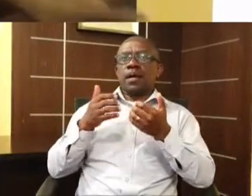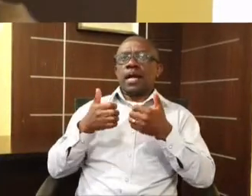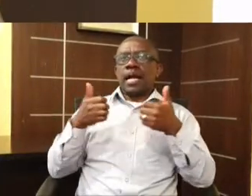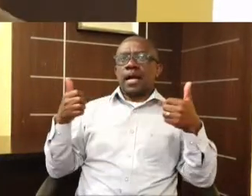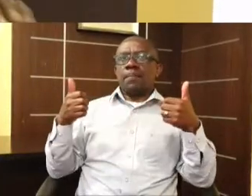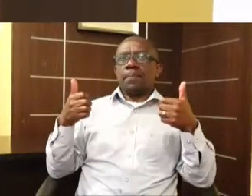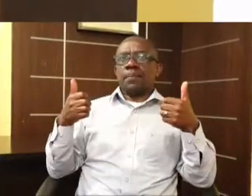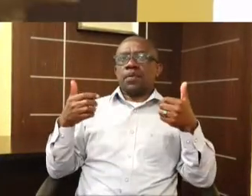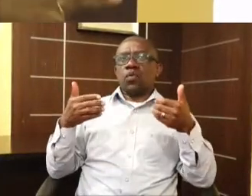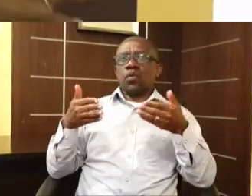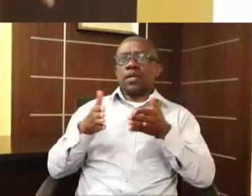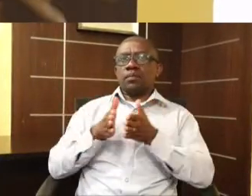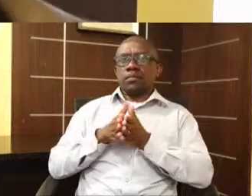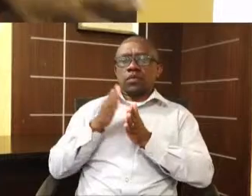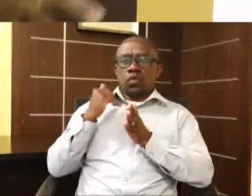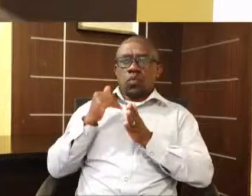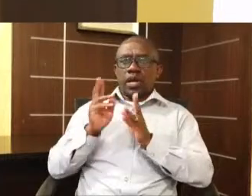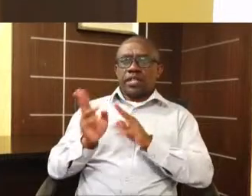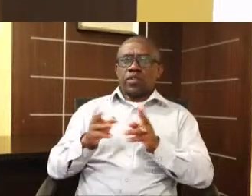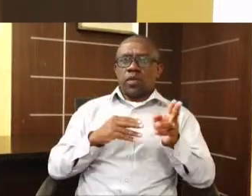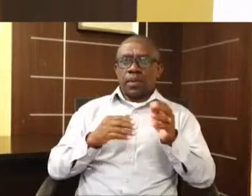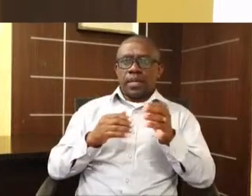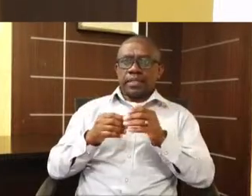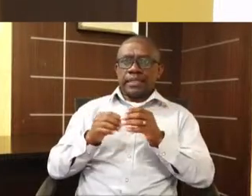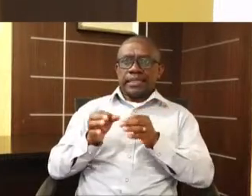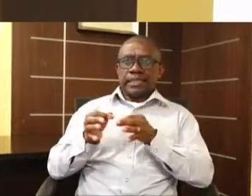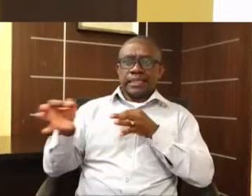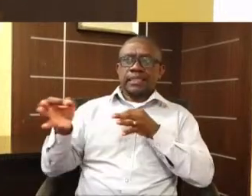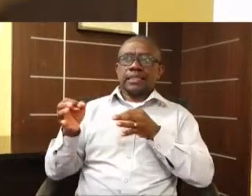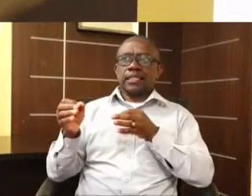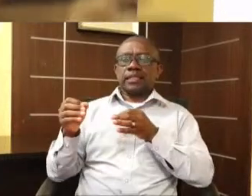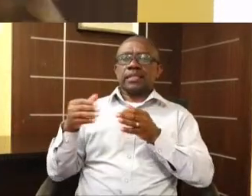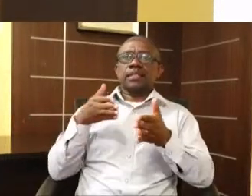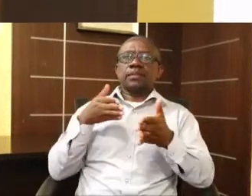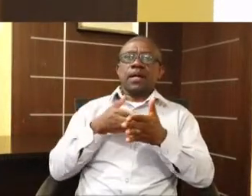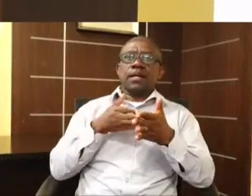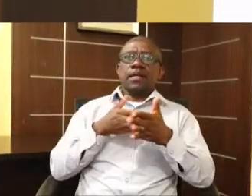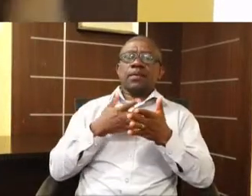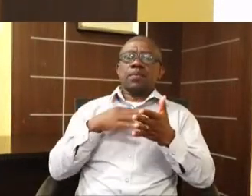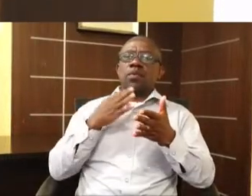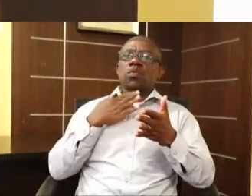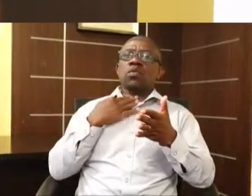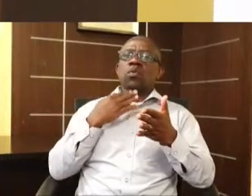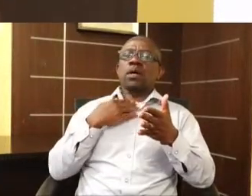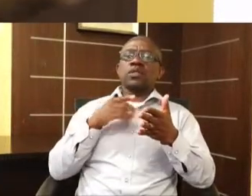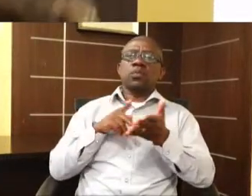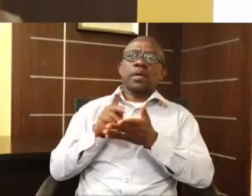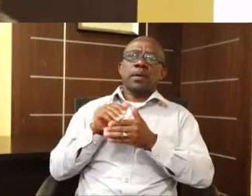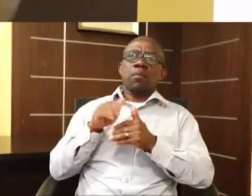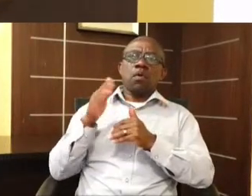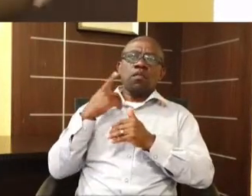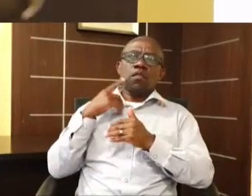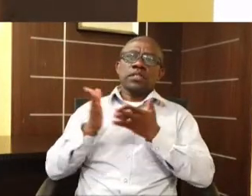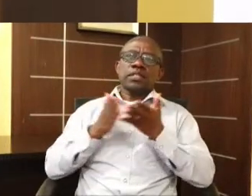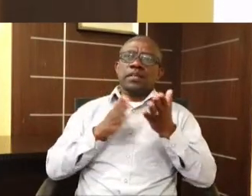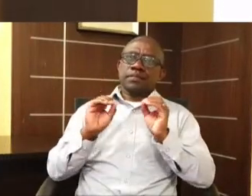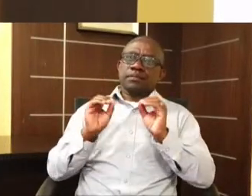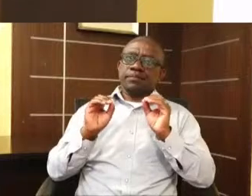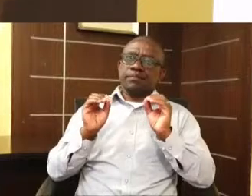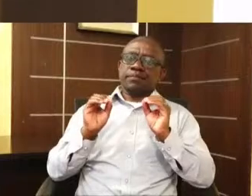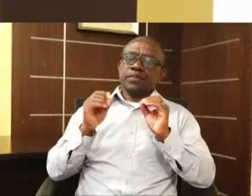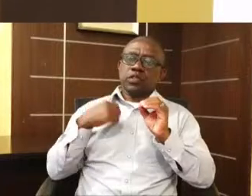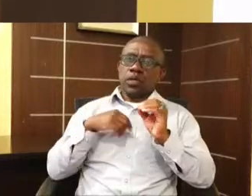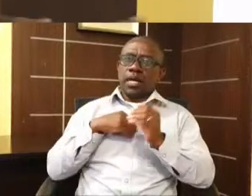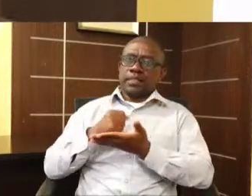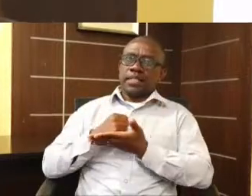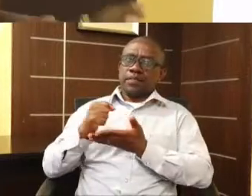because distance is one of the barriers when it comes to service uptake. People don't want to pay more to travel to get service here. So